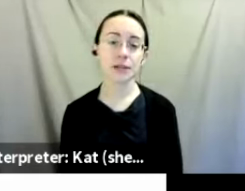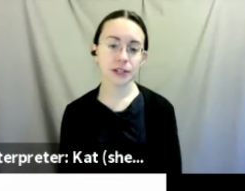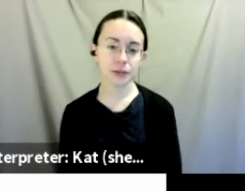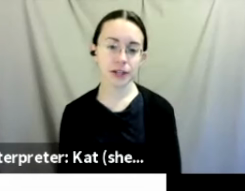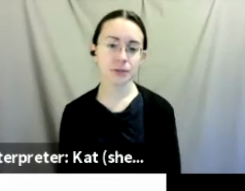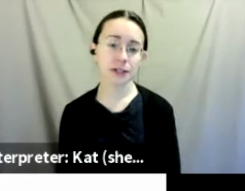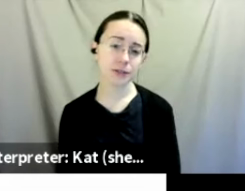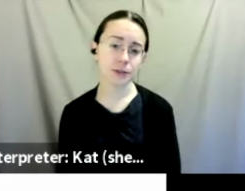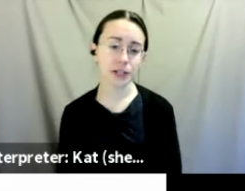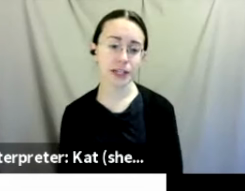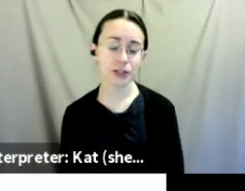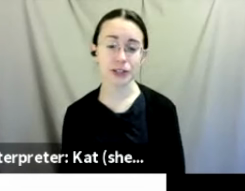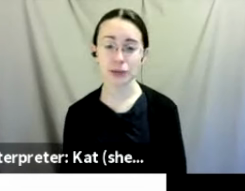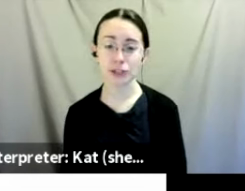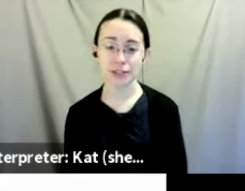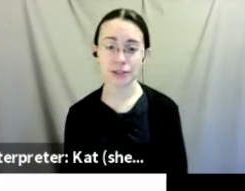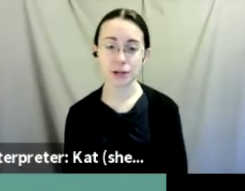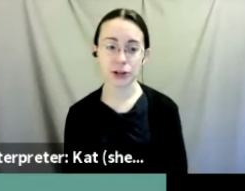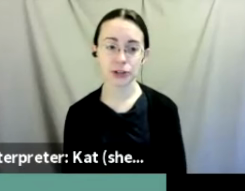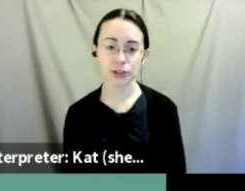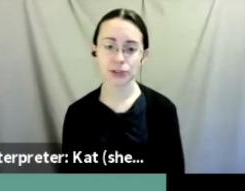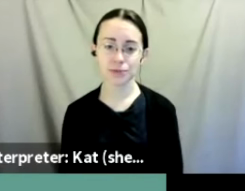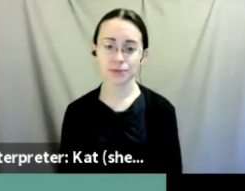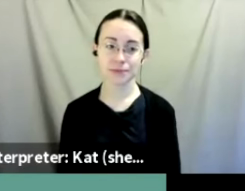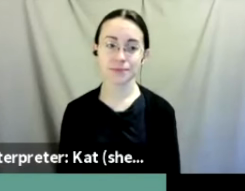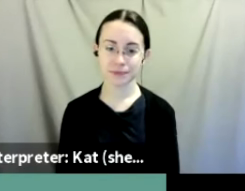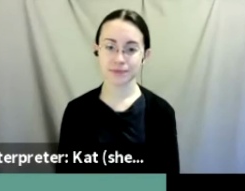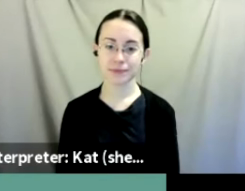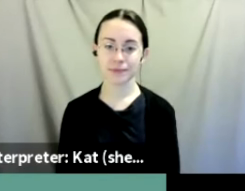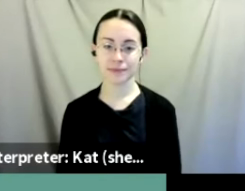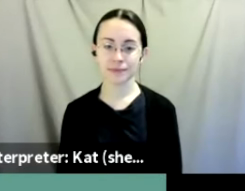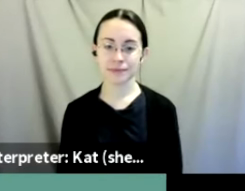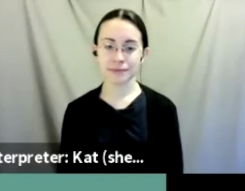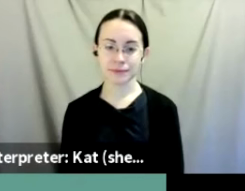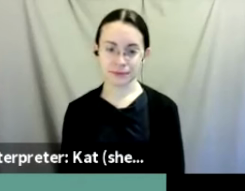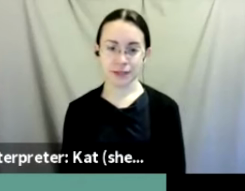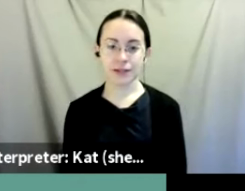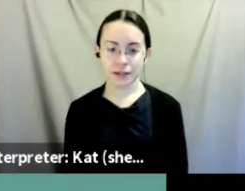And a big reason why is because of communication and language access barriers.